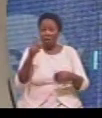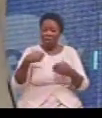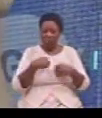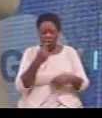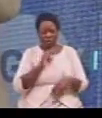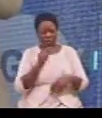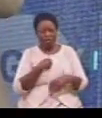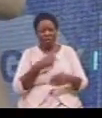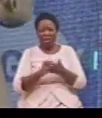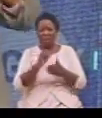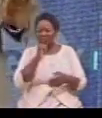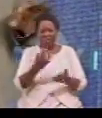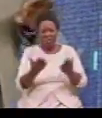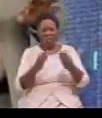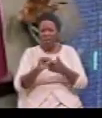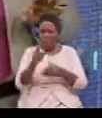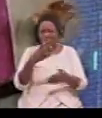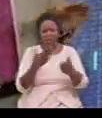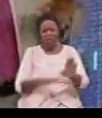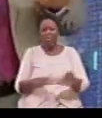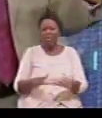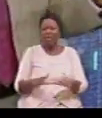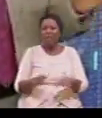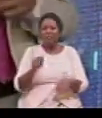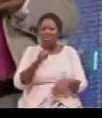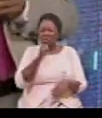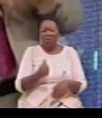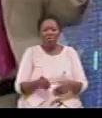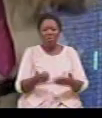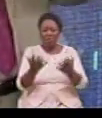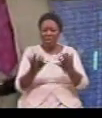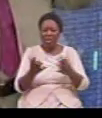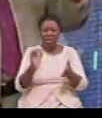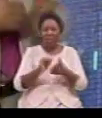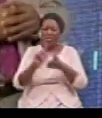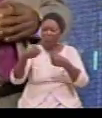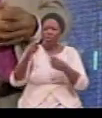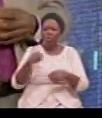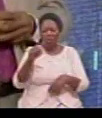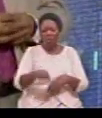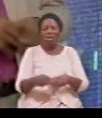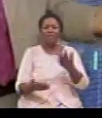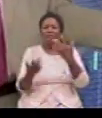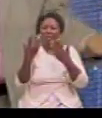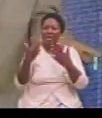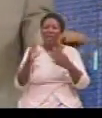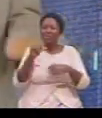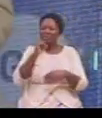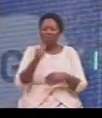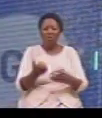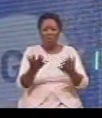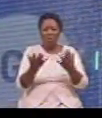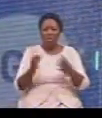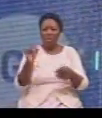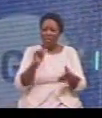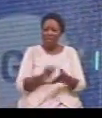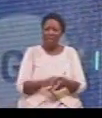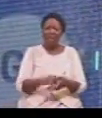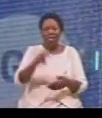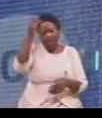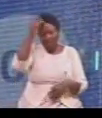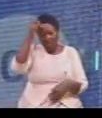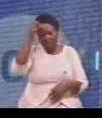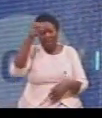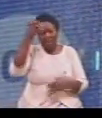you, he's not willing that you perish. He's not willing that you go to the other side. He's not willing that